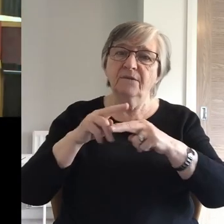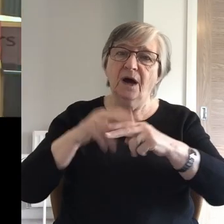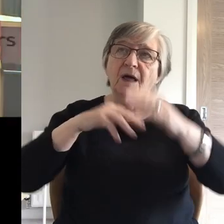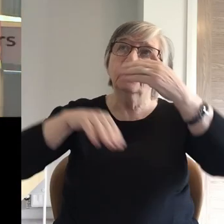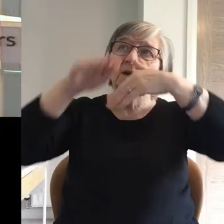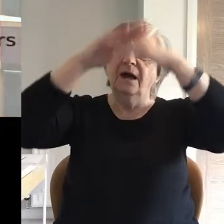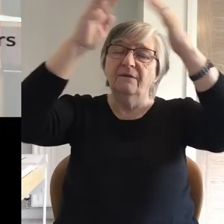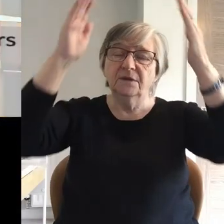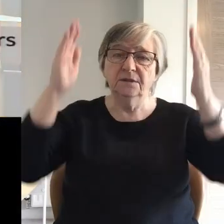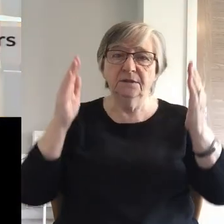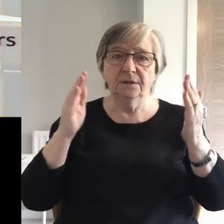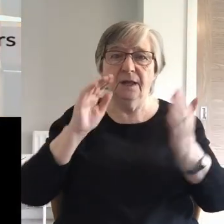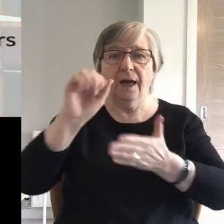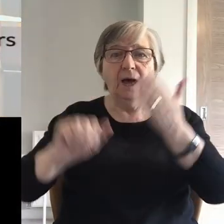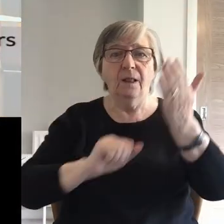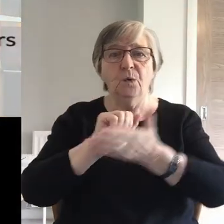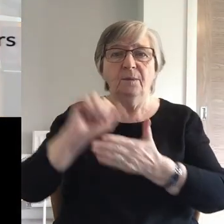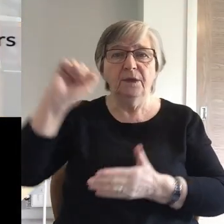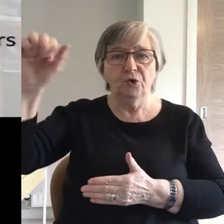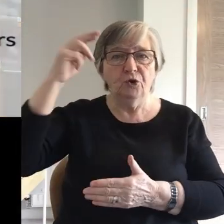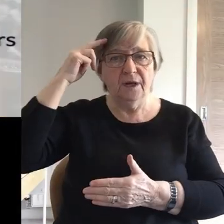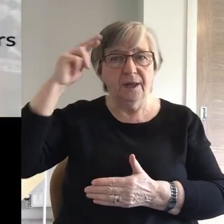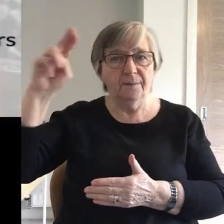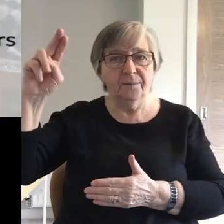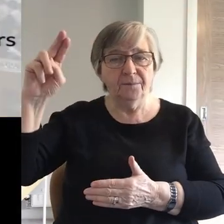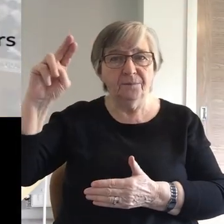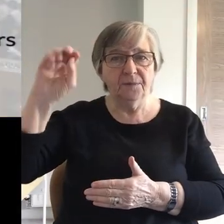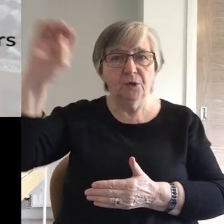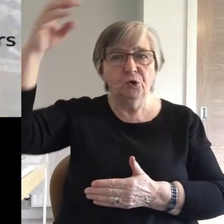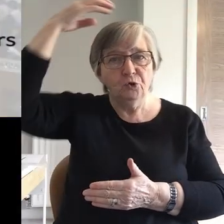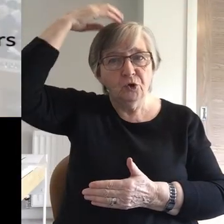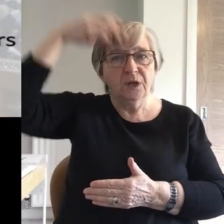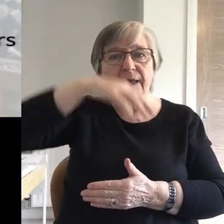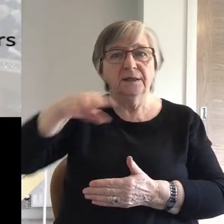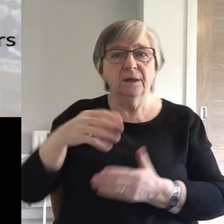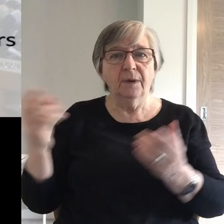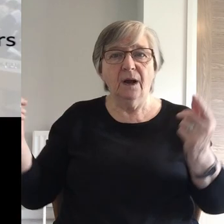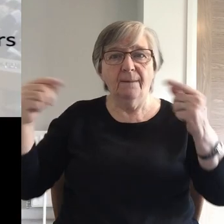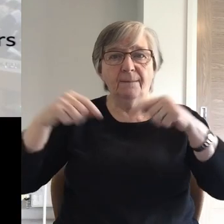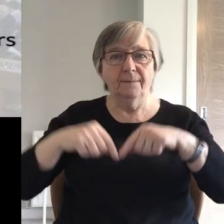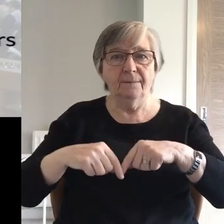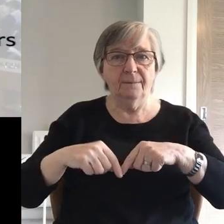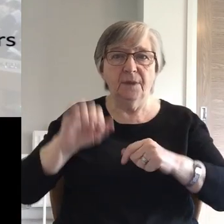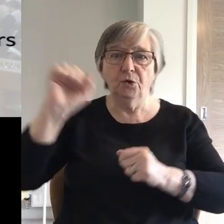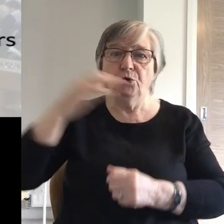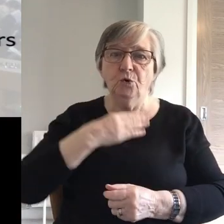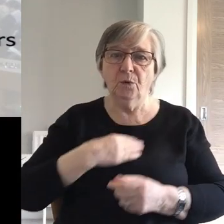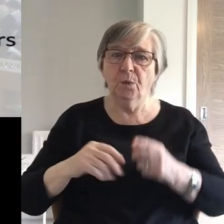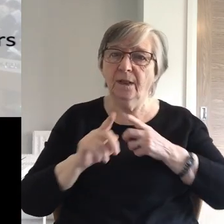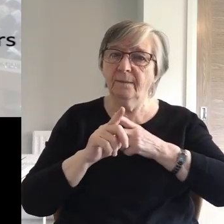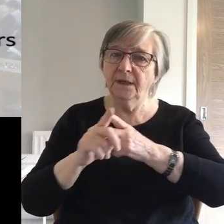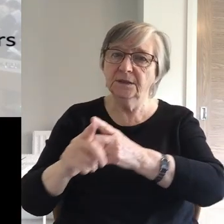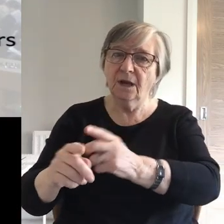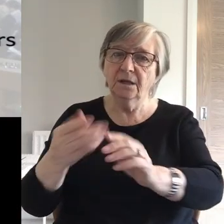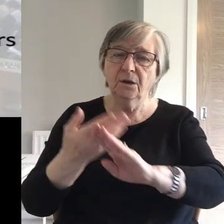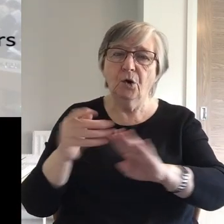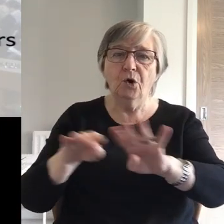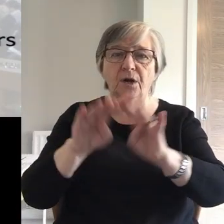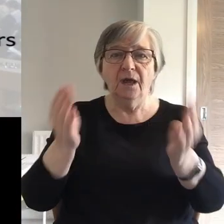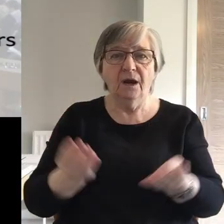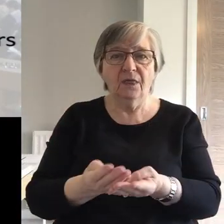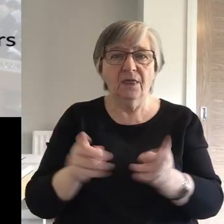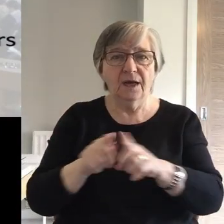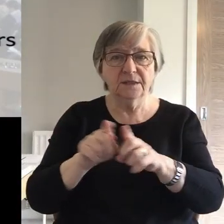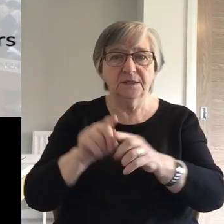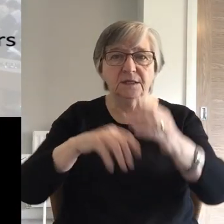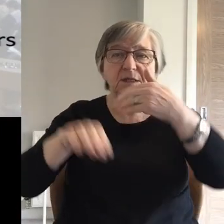Our Father in heaven, hallowed be your name. Your kingdom come. Your will be done